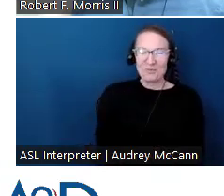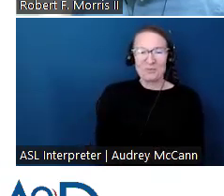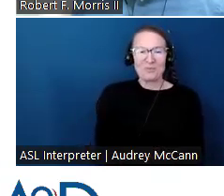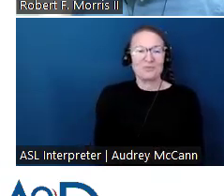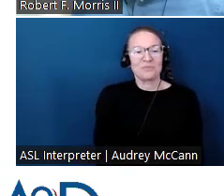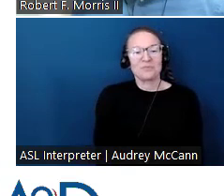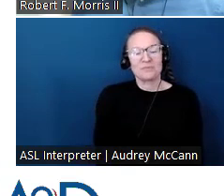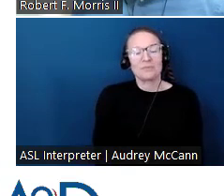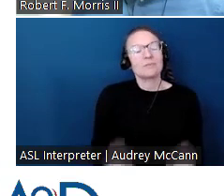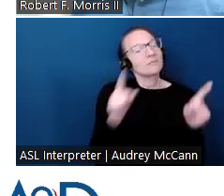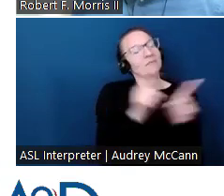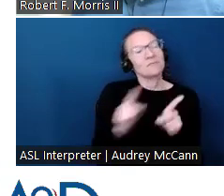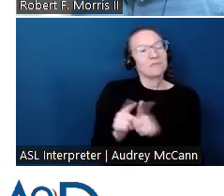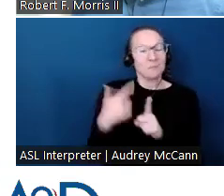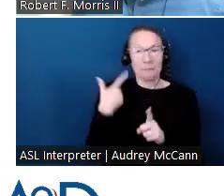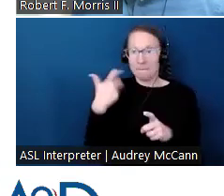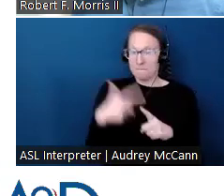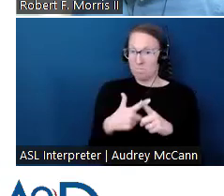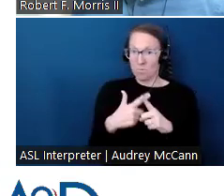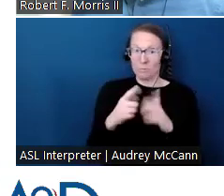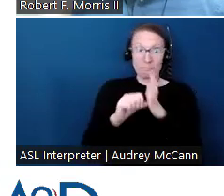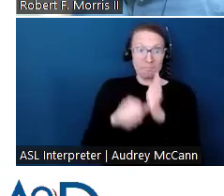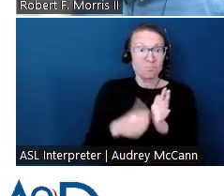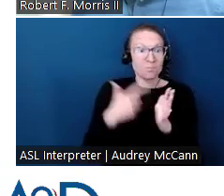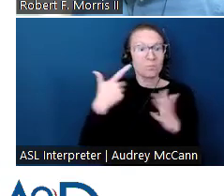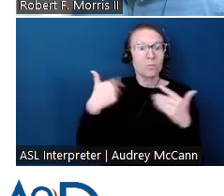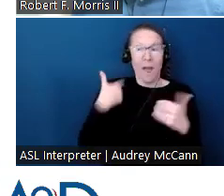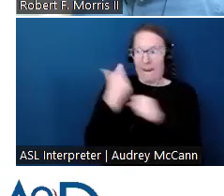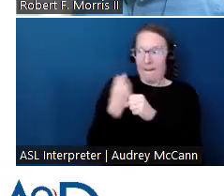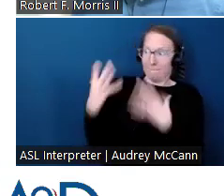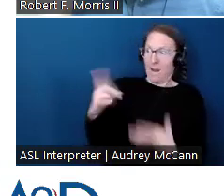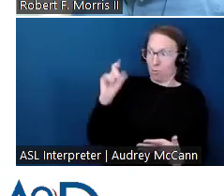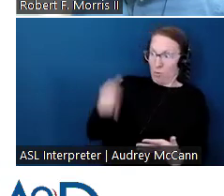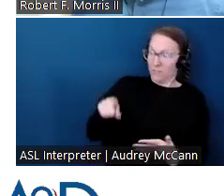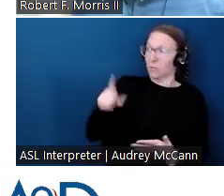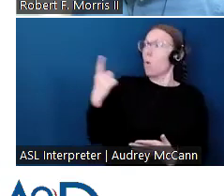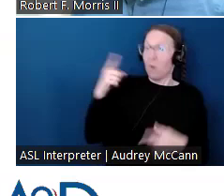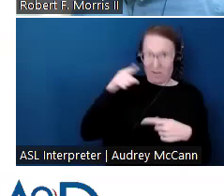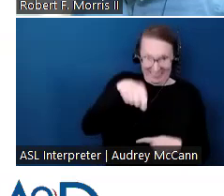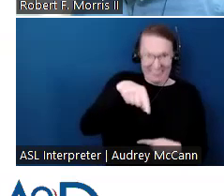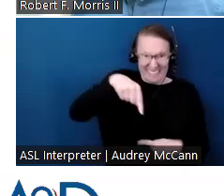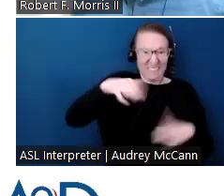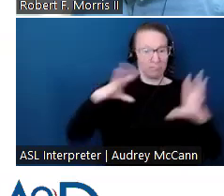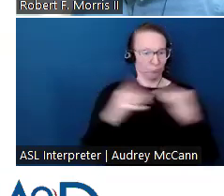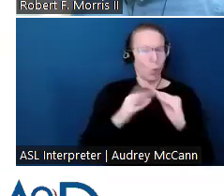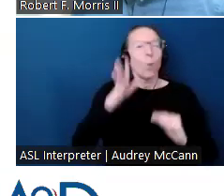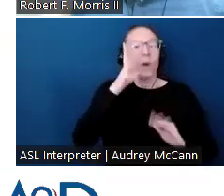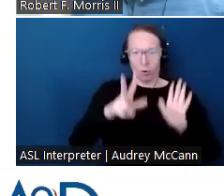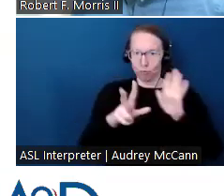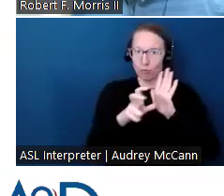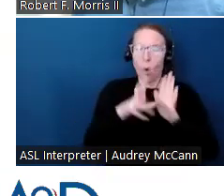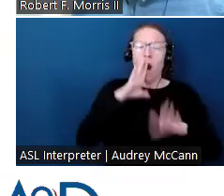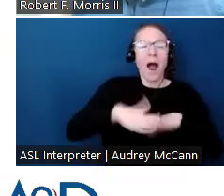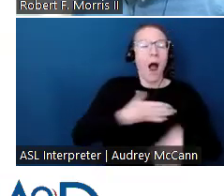just reiterate, saw a couple of questions come in. One, this session is recorded and it will be posted on our YouTube channel. And if